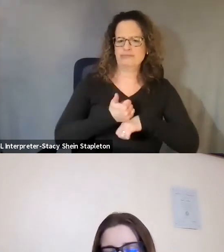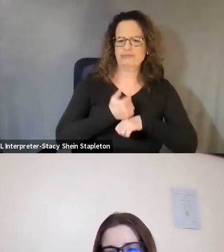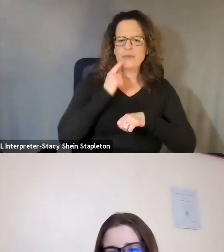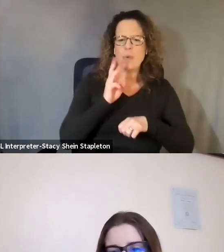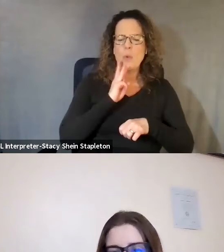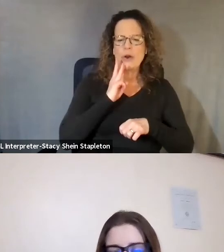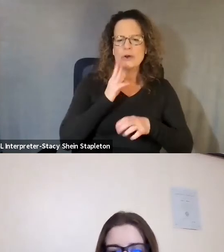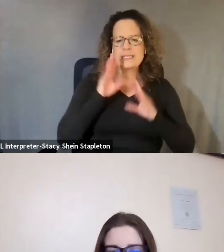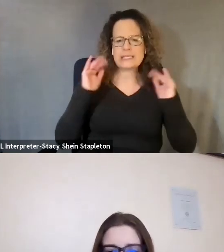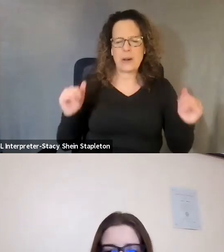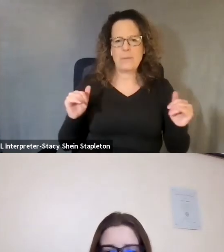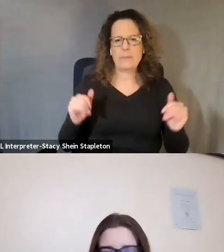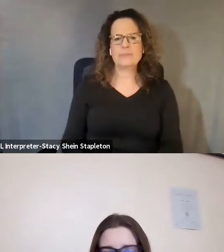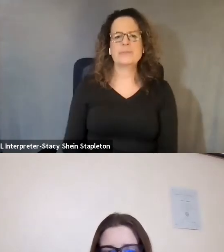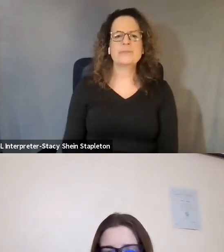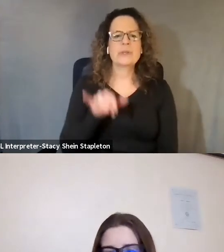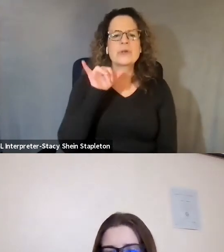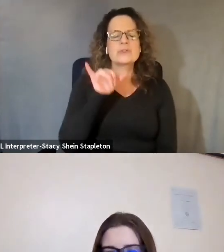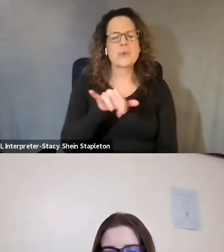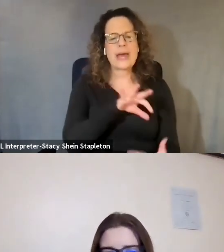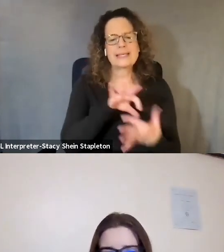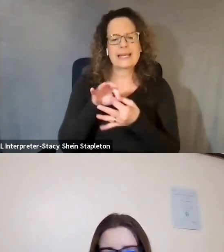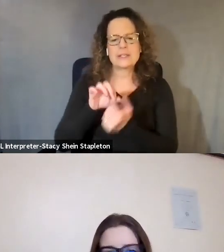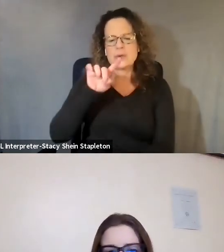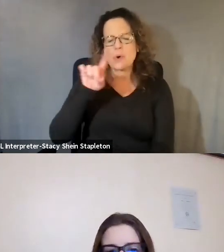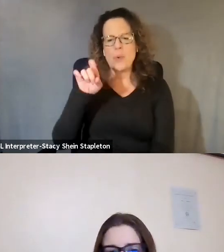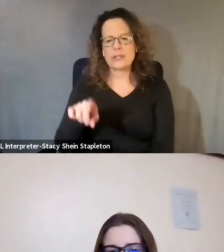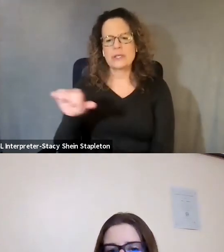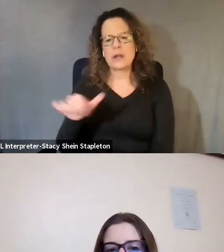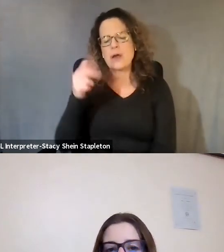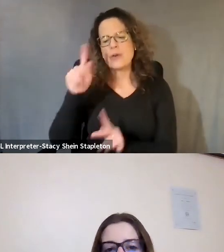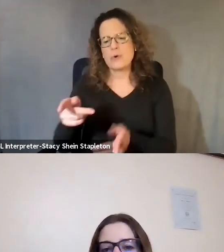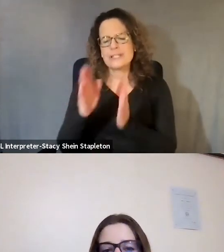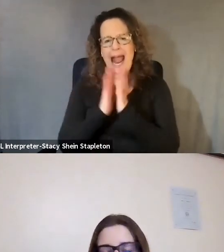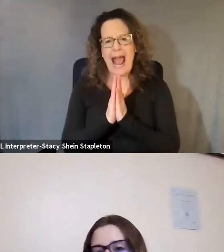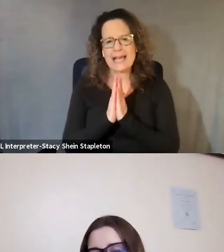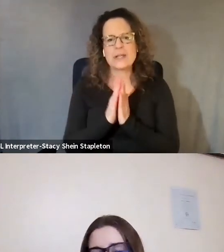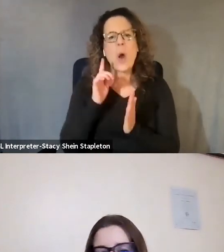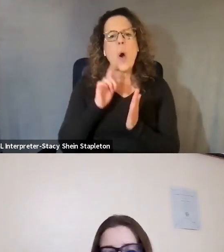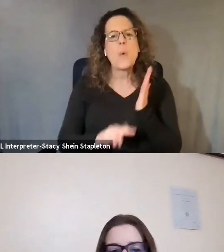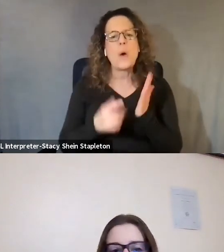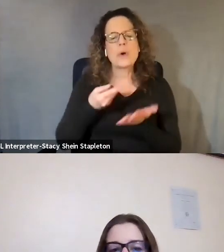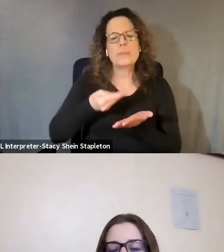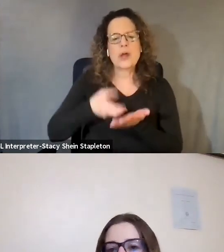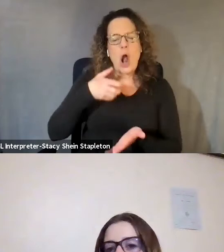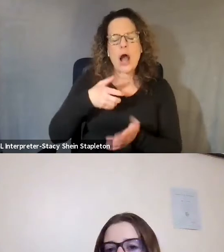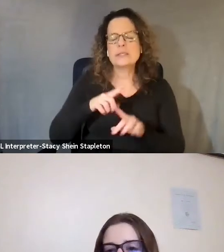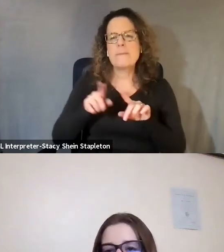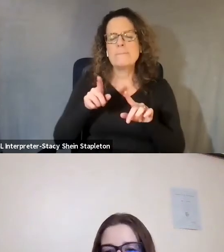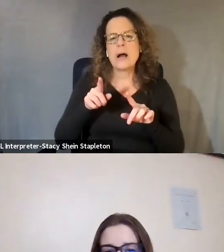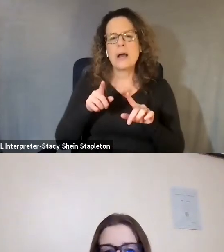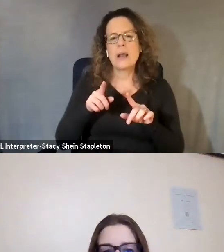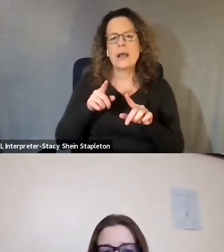Yeah, so and that kind of goes right into another question that Roberta asked, which was like, what would be the cost, which you already said, but what would be